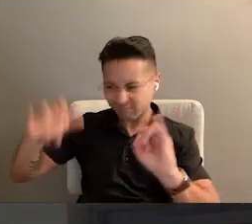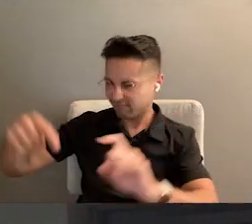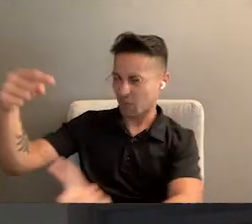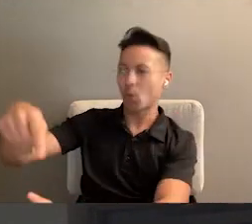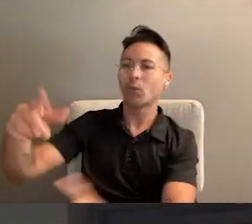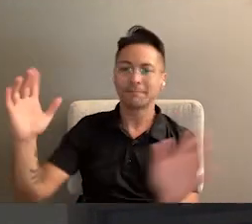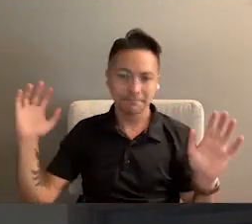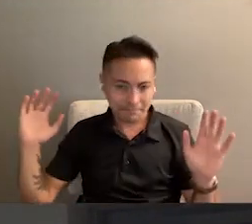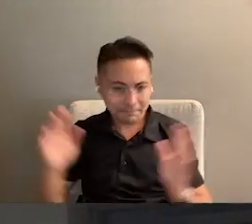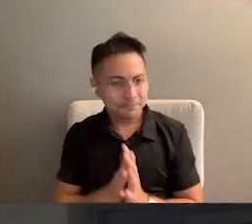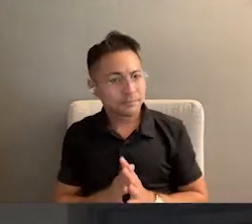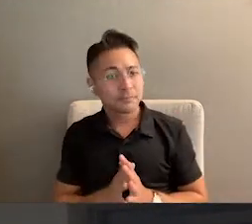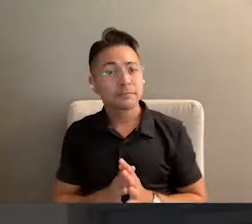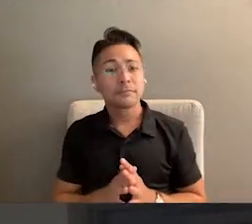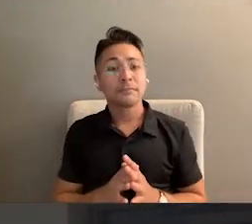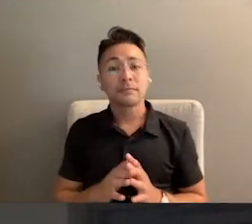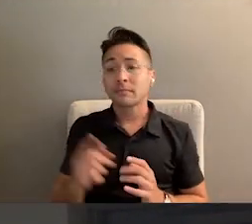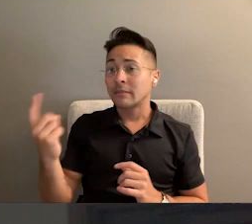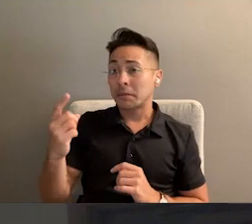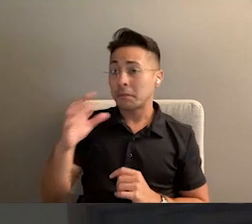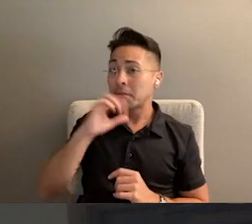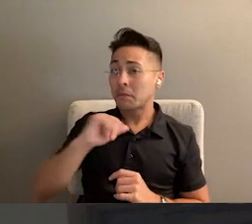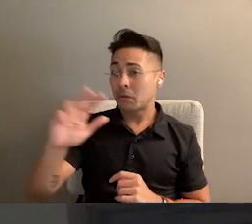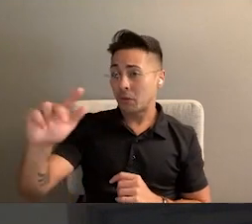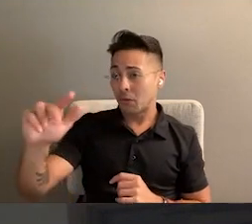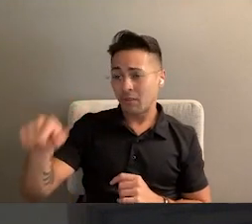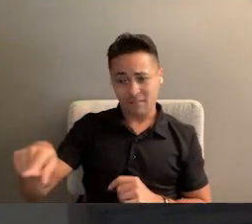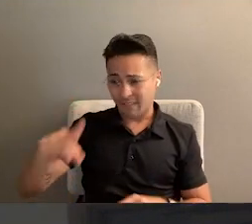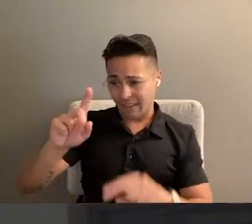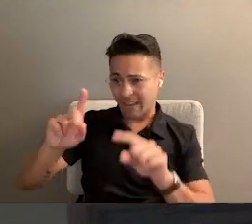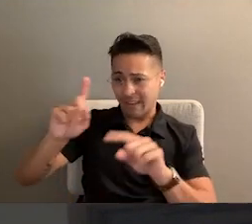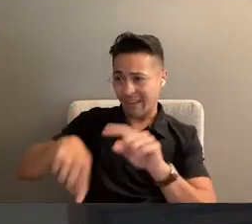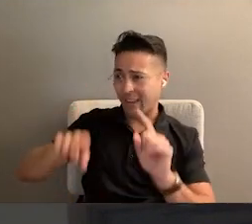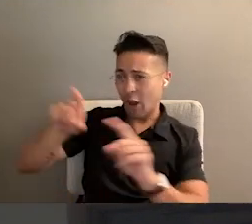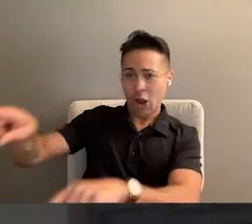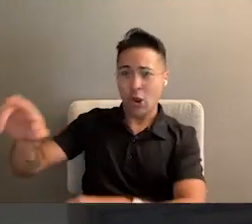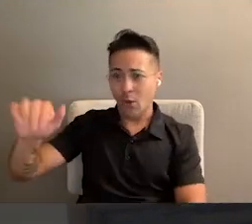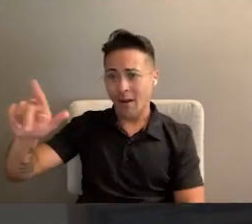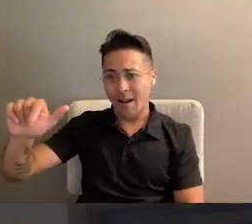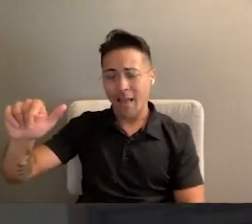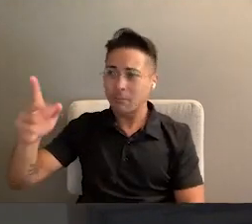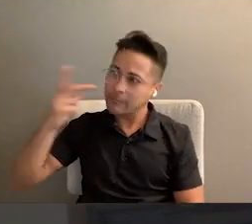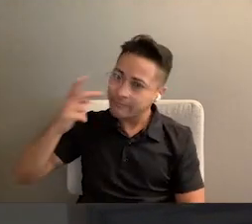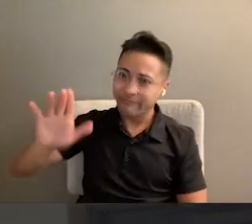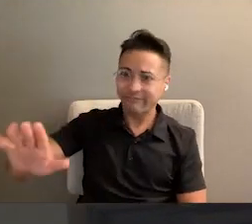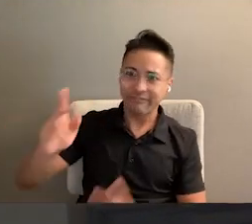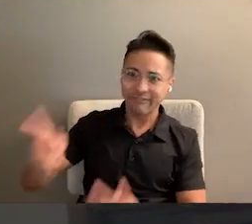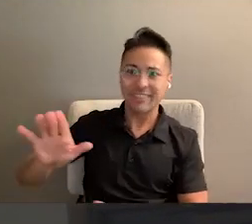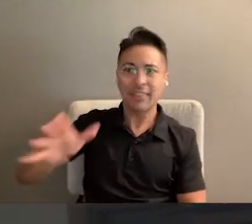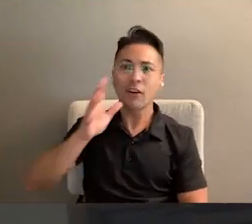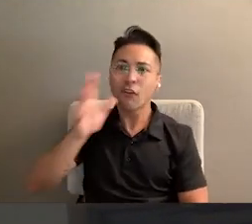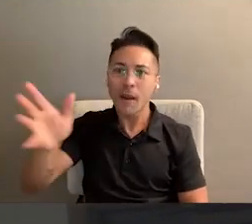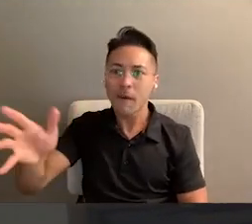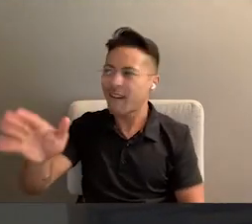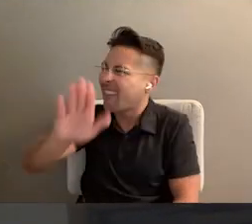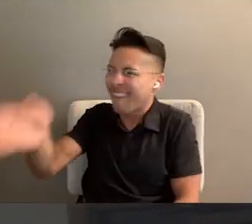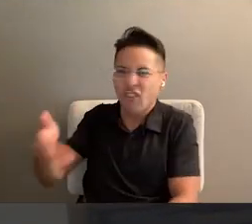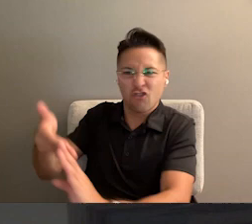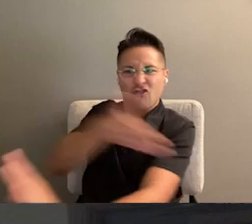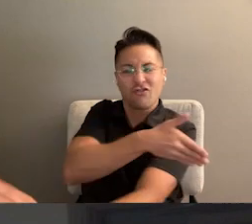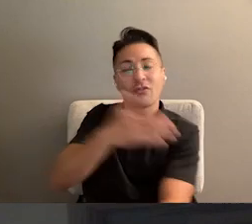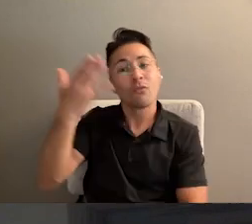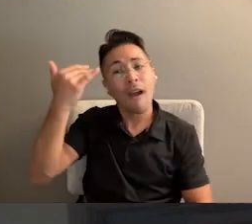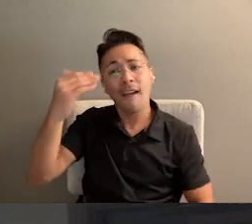right? All of that is helping towards independence. Someone 23 years old has never been able to go to Alabama to see